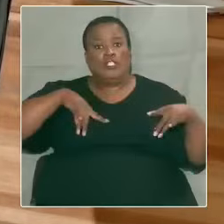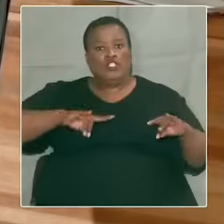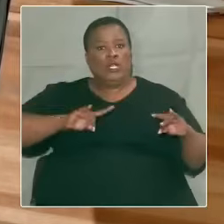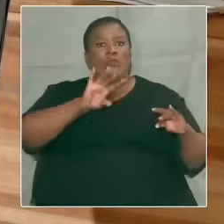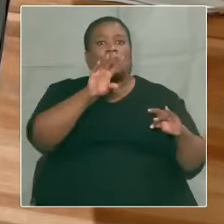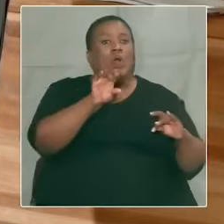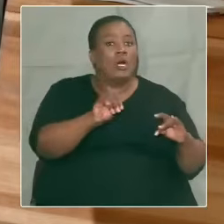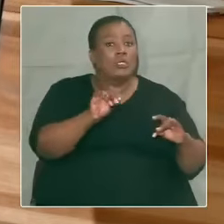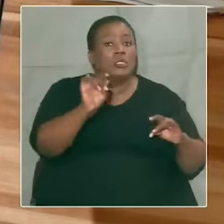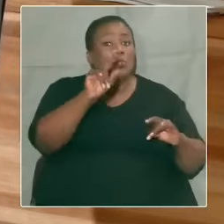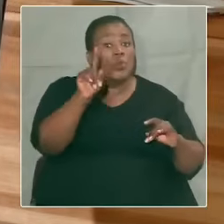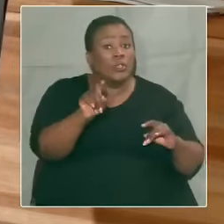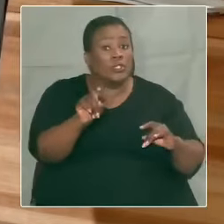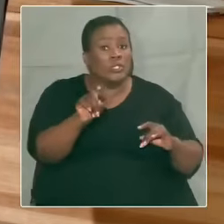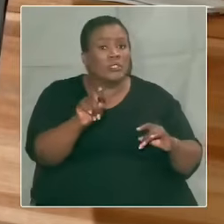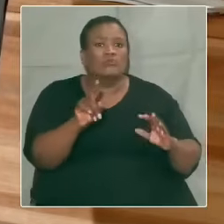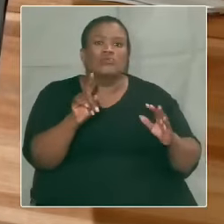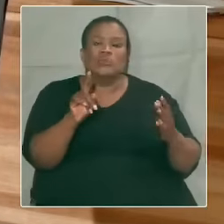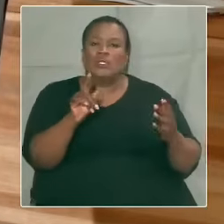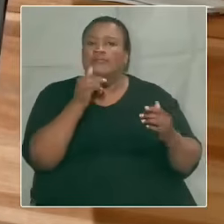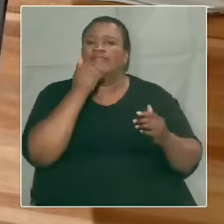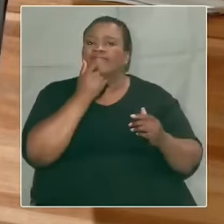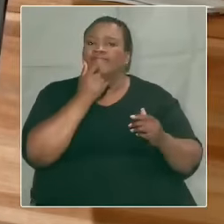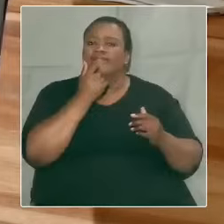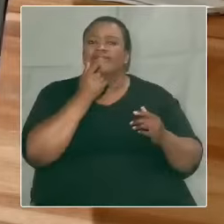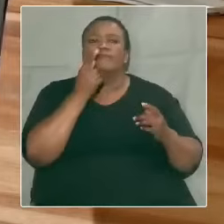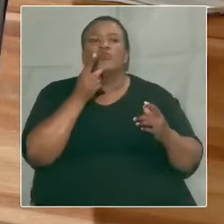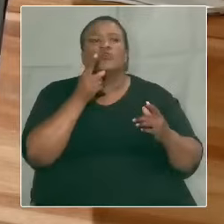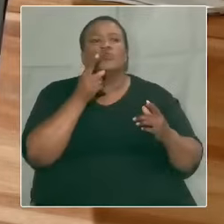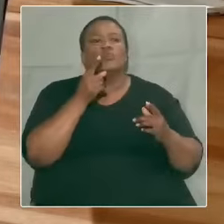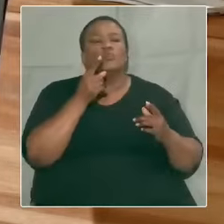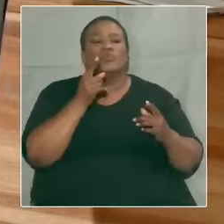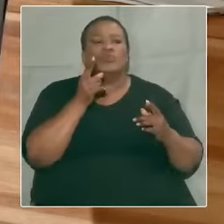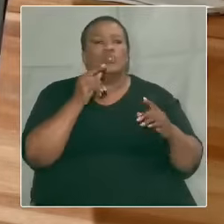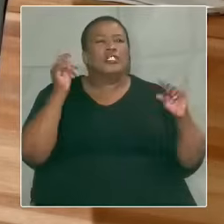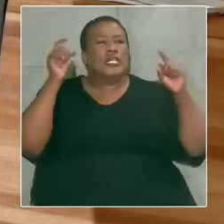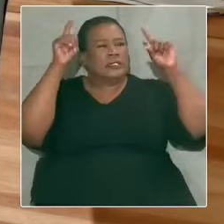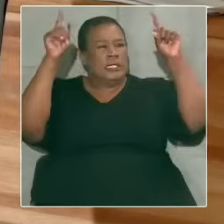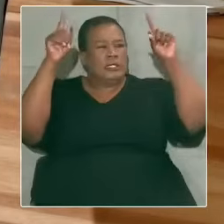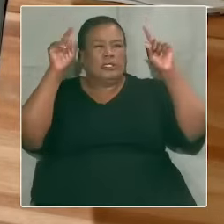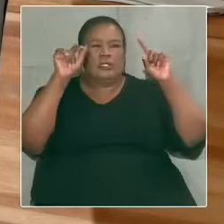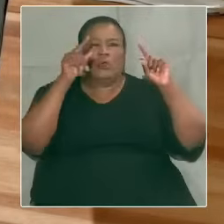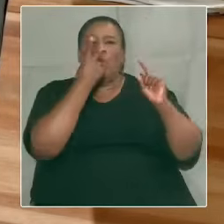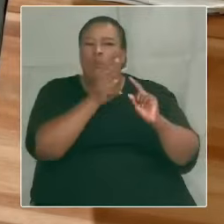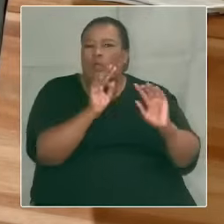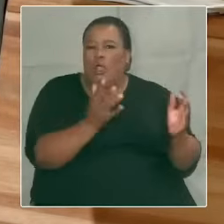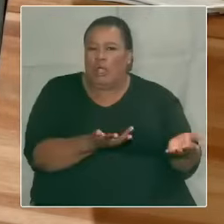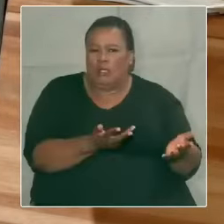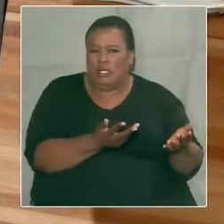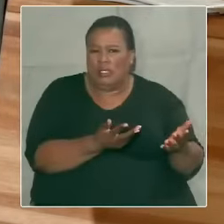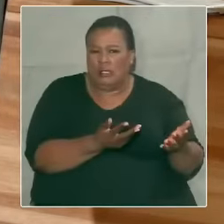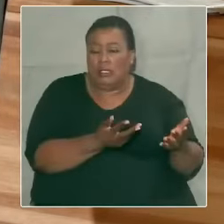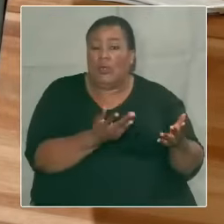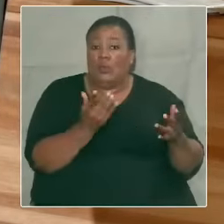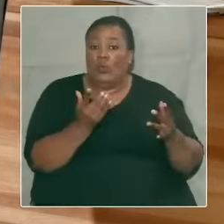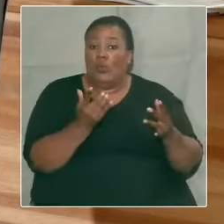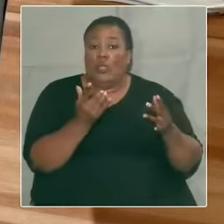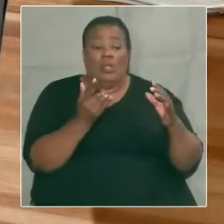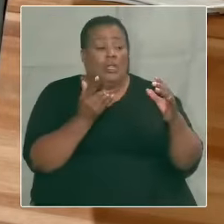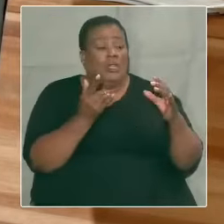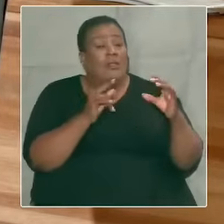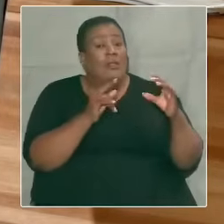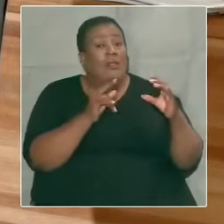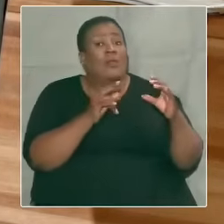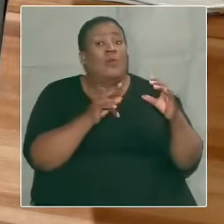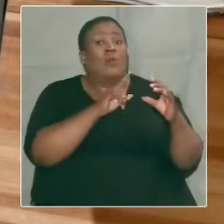is asking the question to say, how do you then measure success, particularly with reference to the point